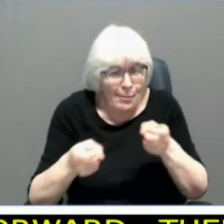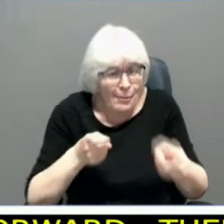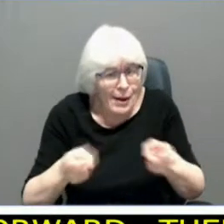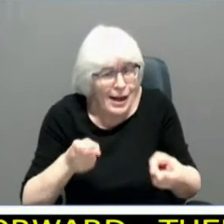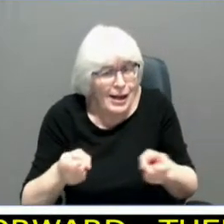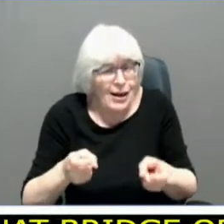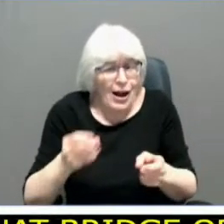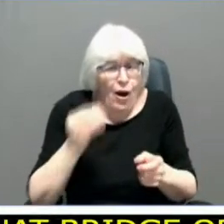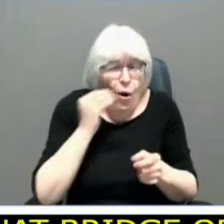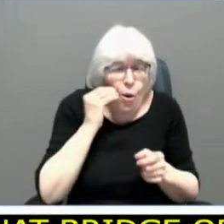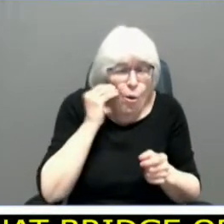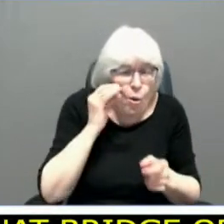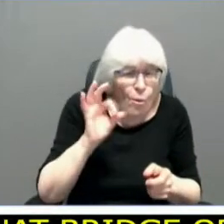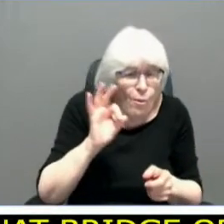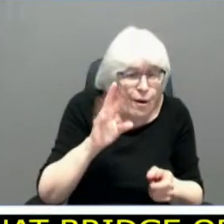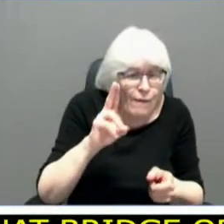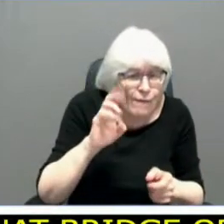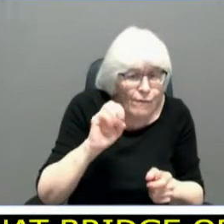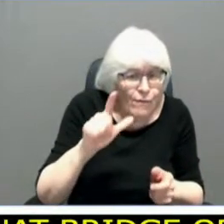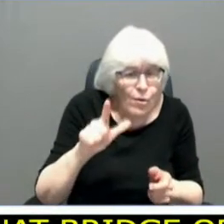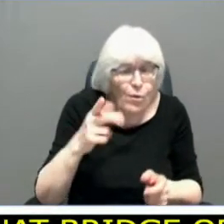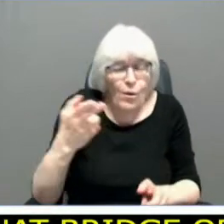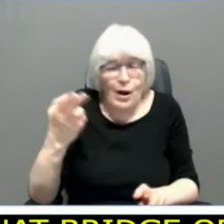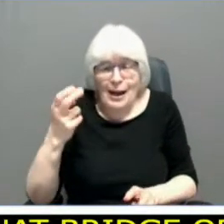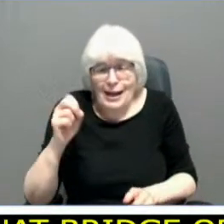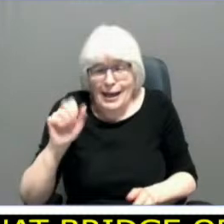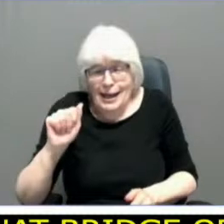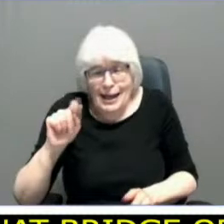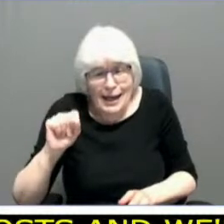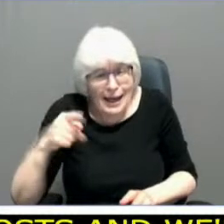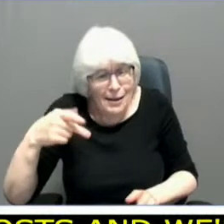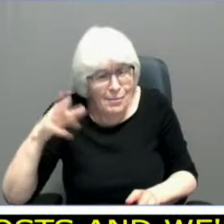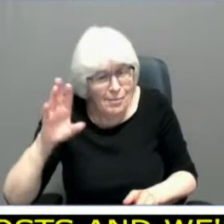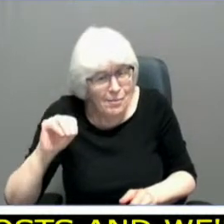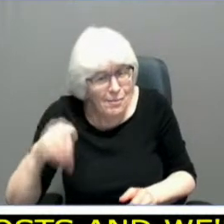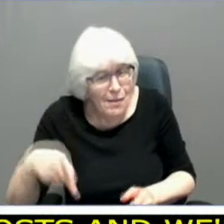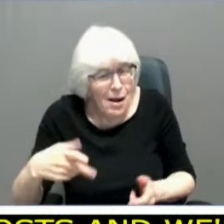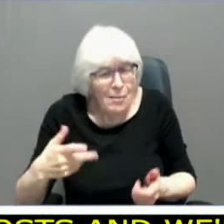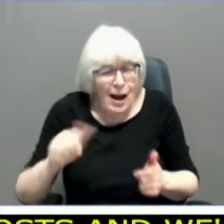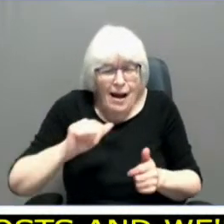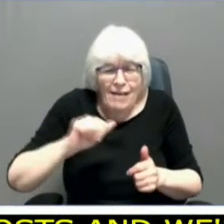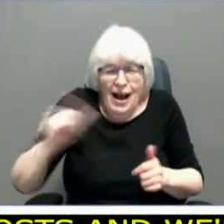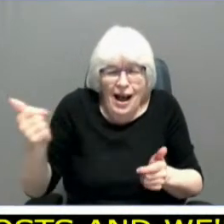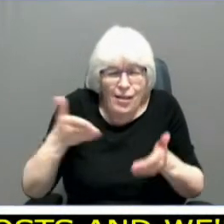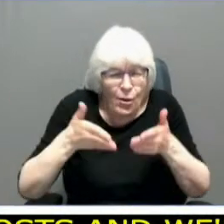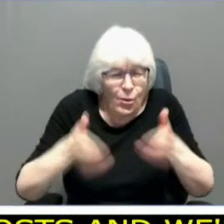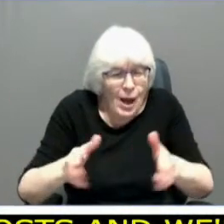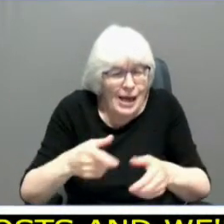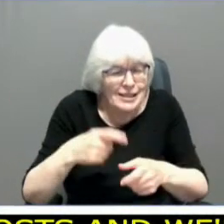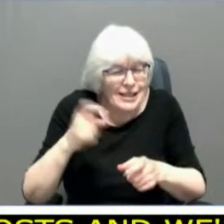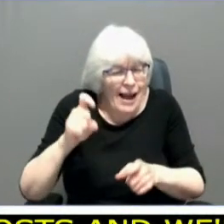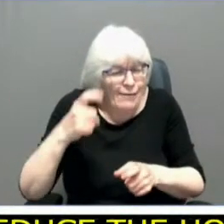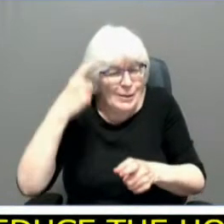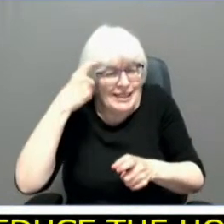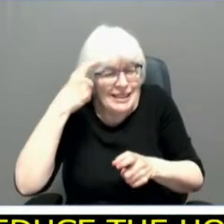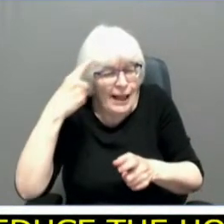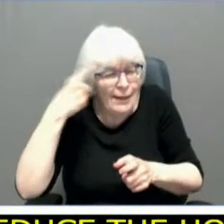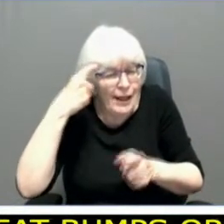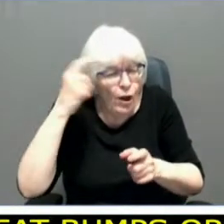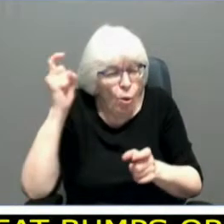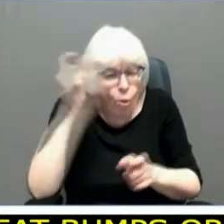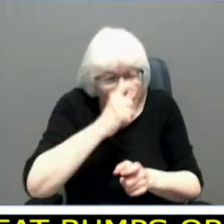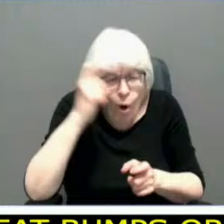whether other alternatives, but we have to manage energy costs and be smarter about usage, but also be smarter about how we get our source and